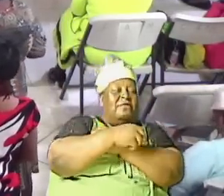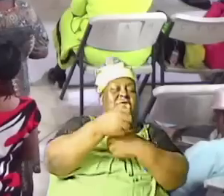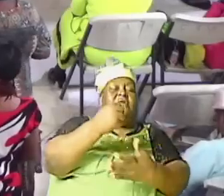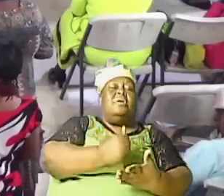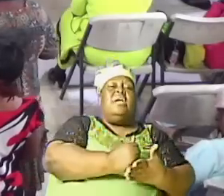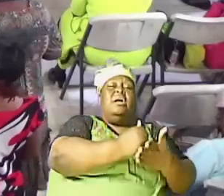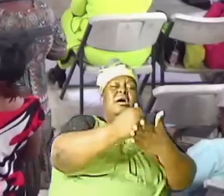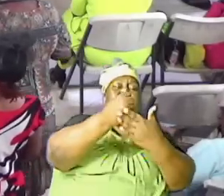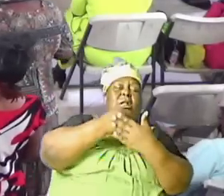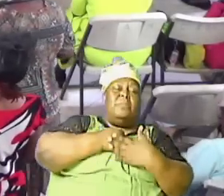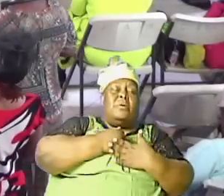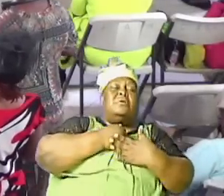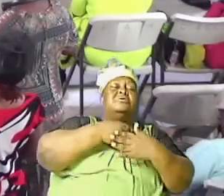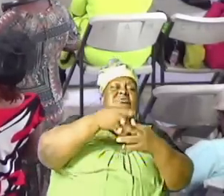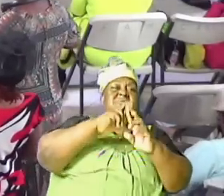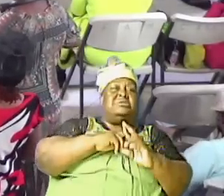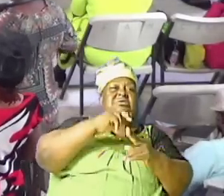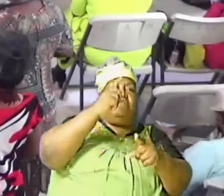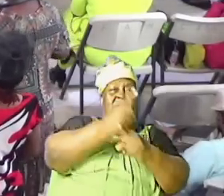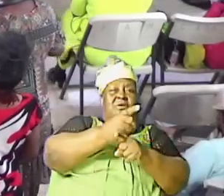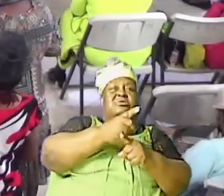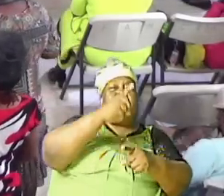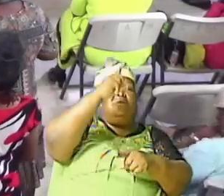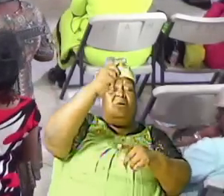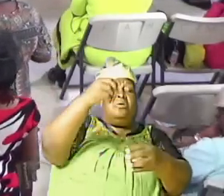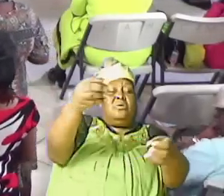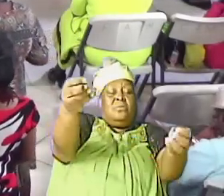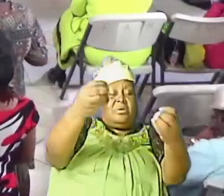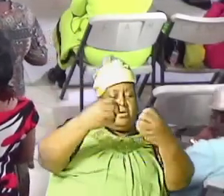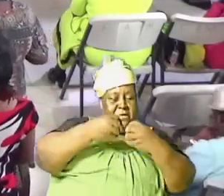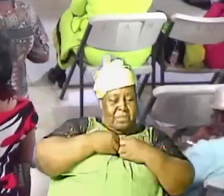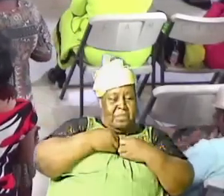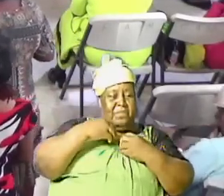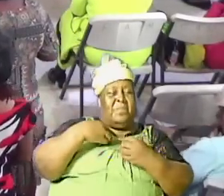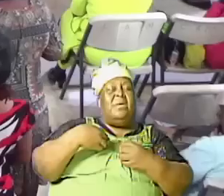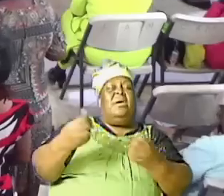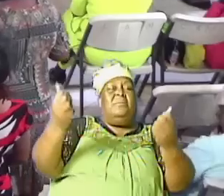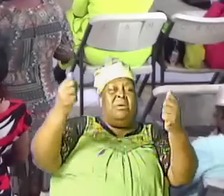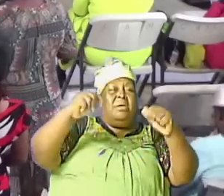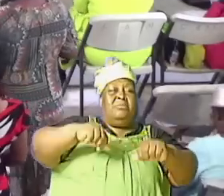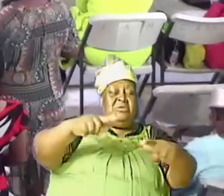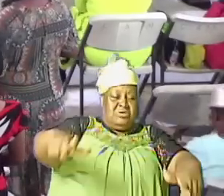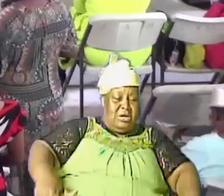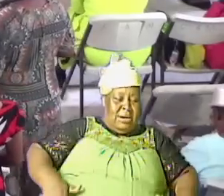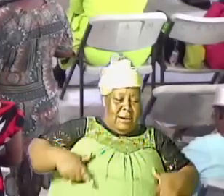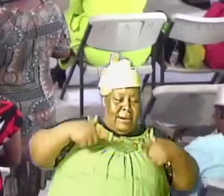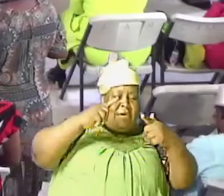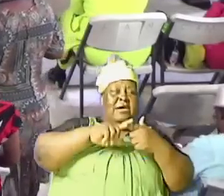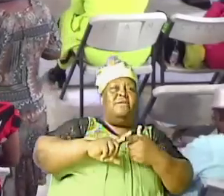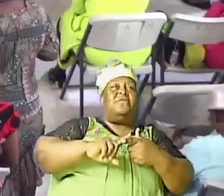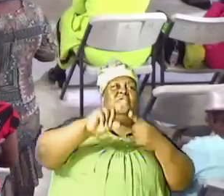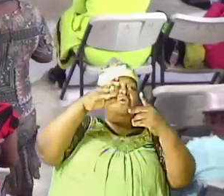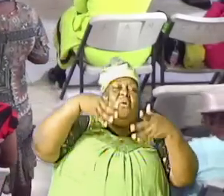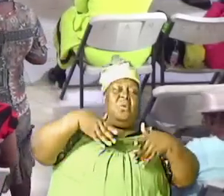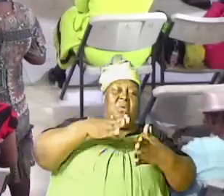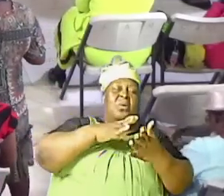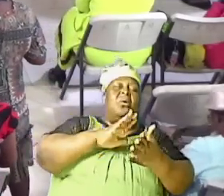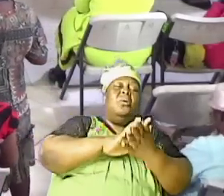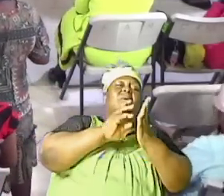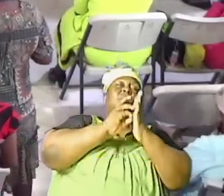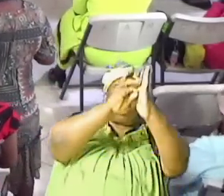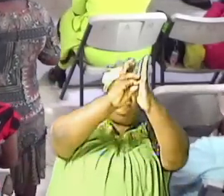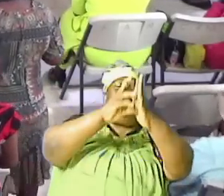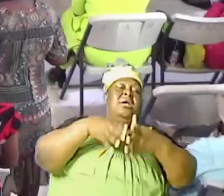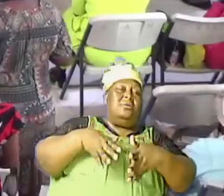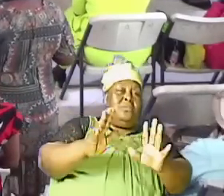receive the correction that you'll give unto us, that we'll be able to walk according to your will and your way, great God. God,